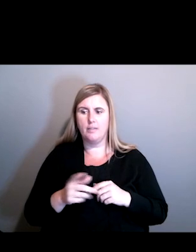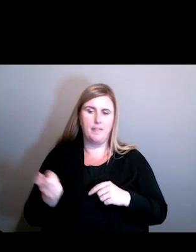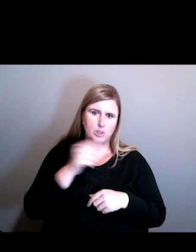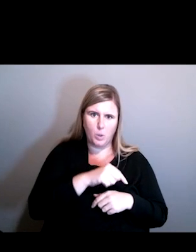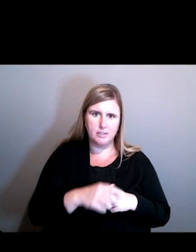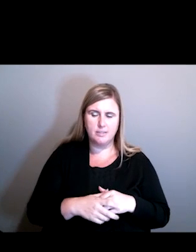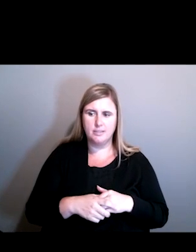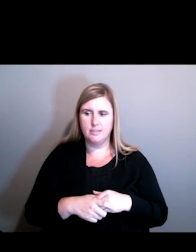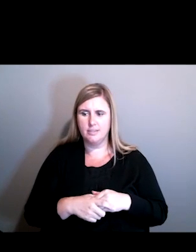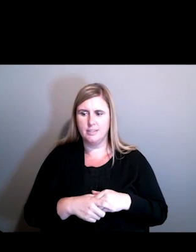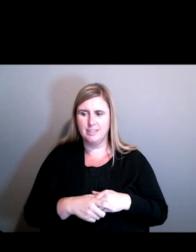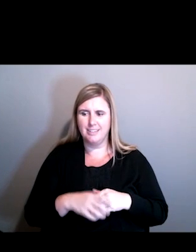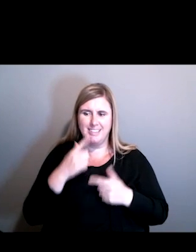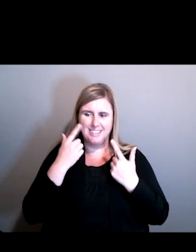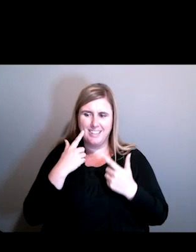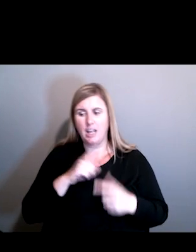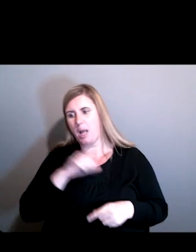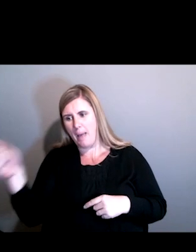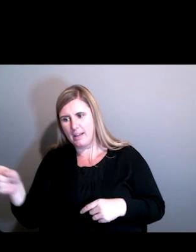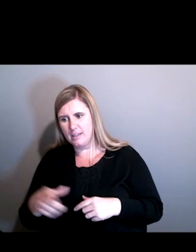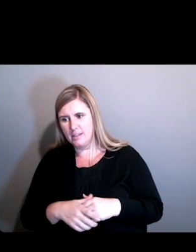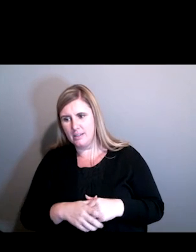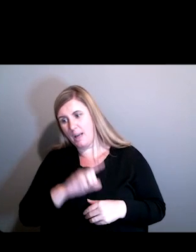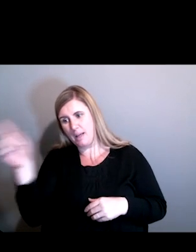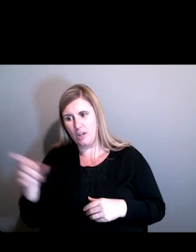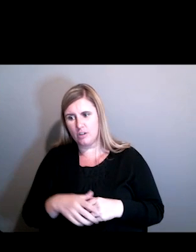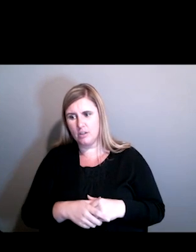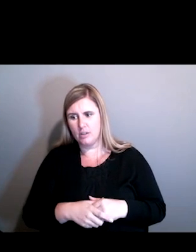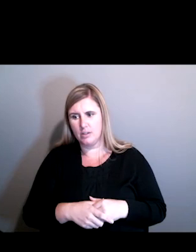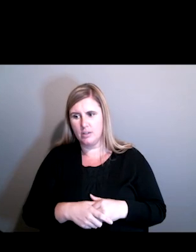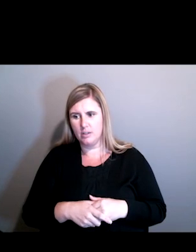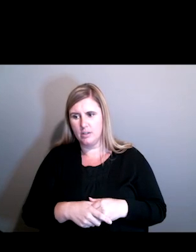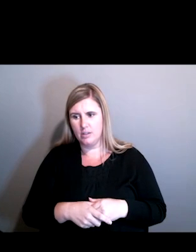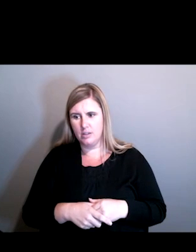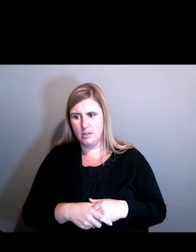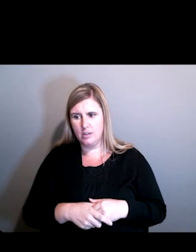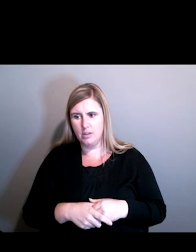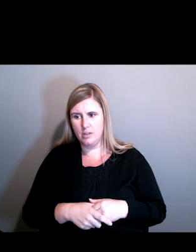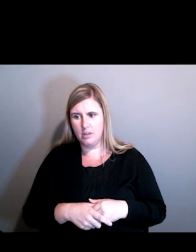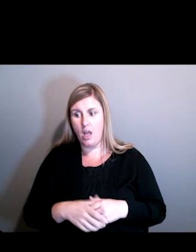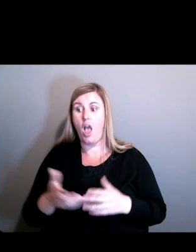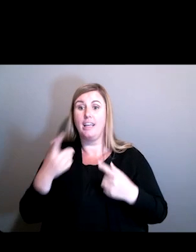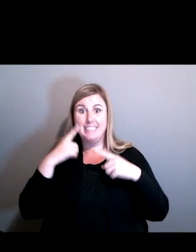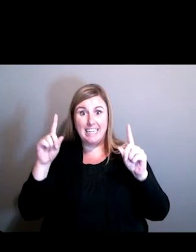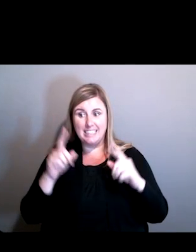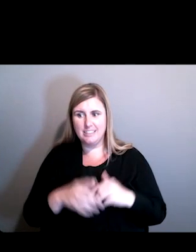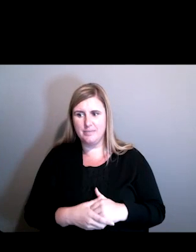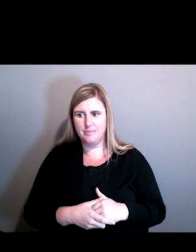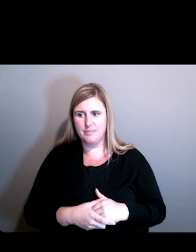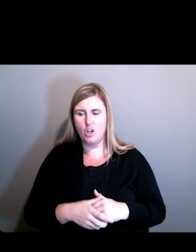Okay, come here. Okay, come back. Come back here. Take that duck away. Oh, you did